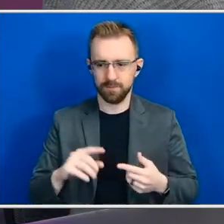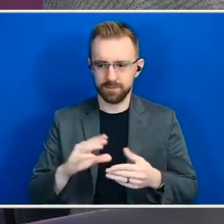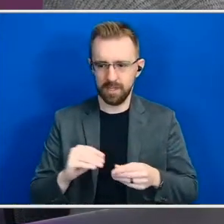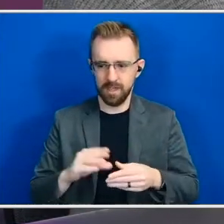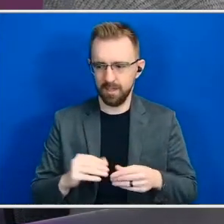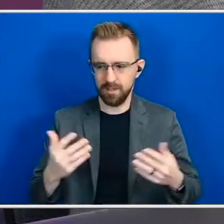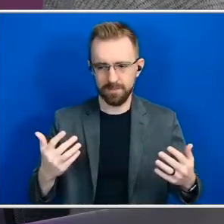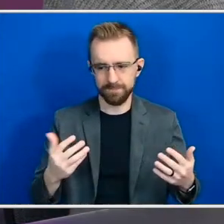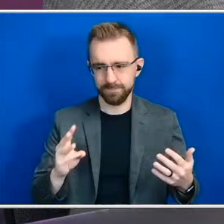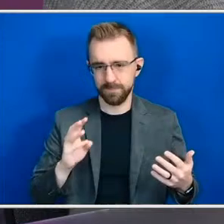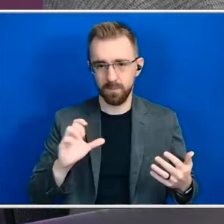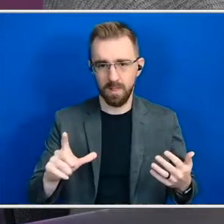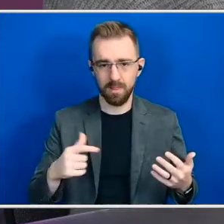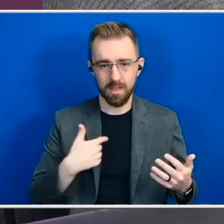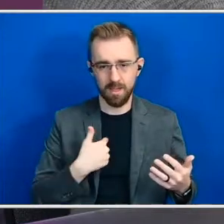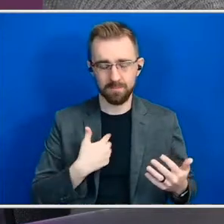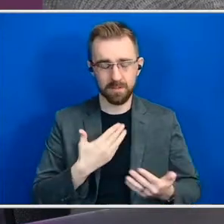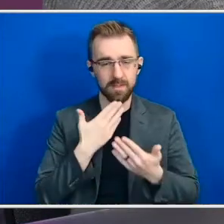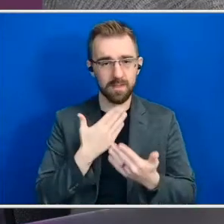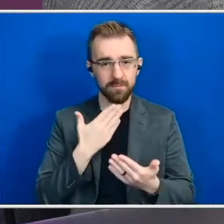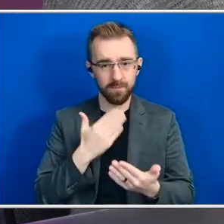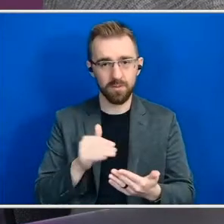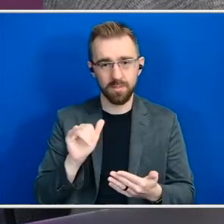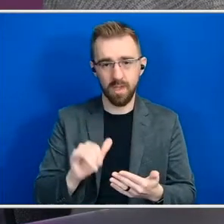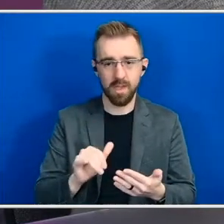I'm thankful that